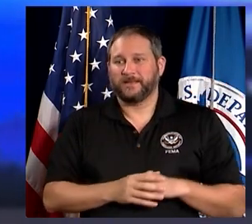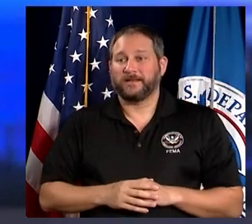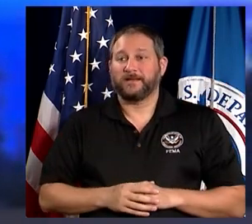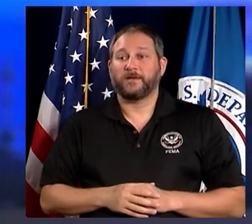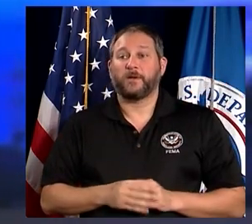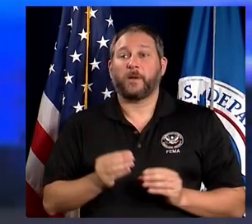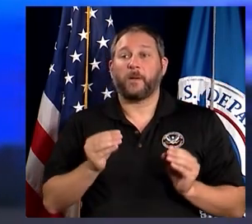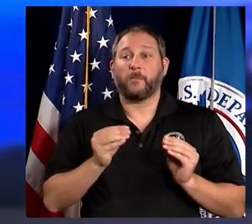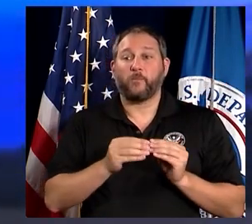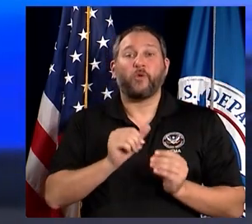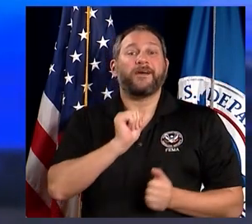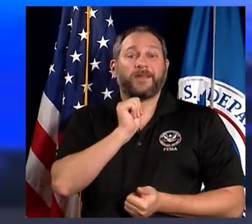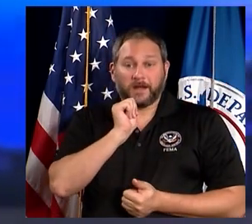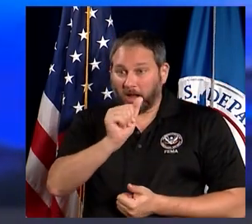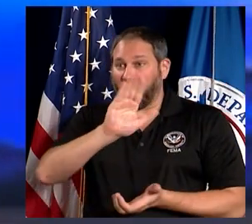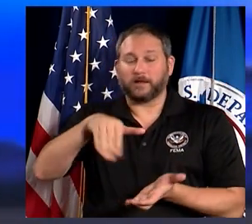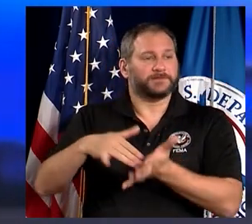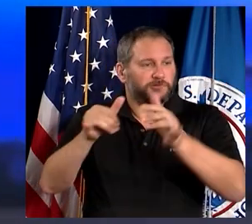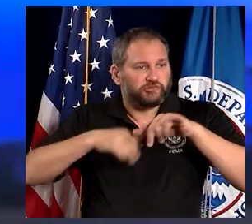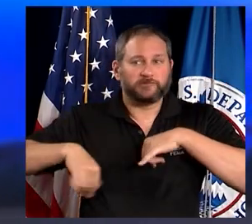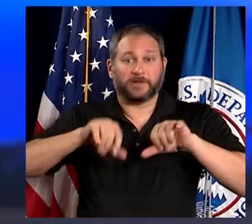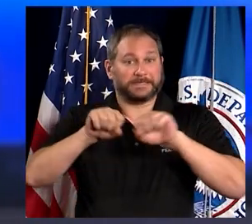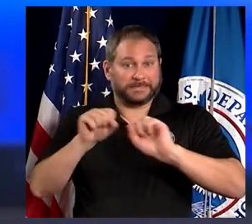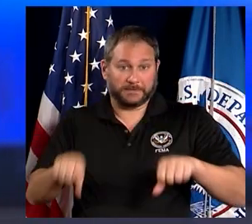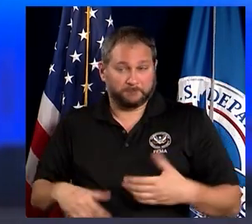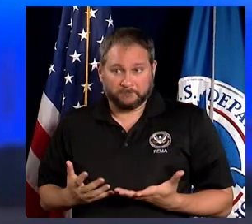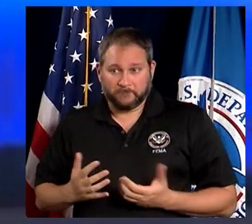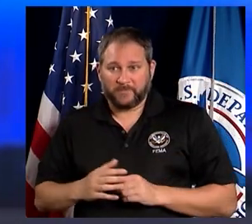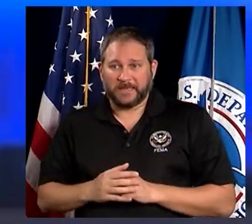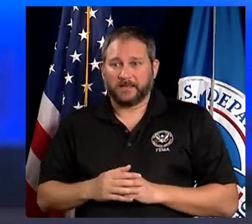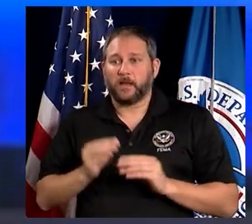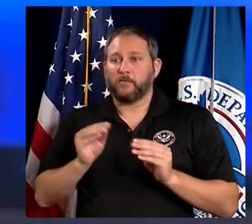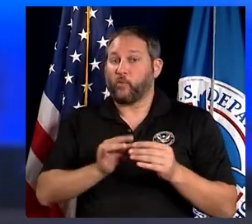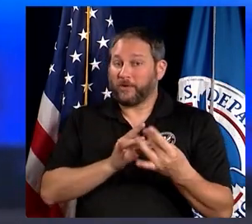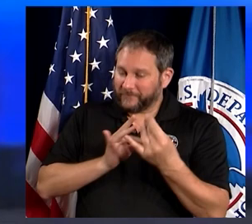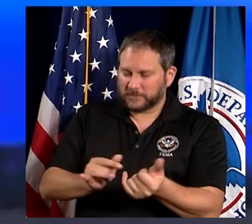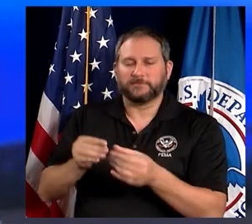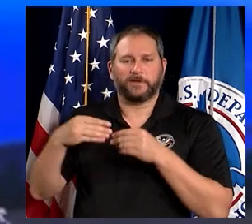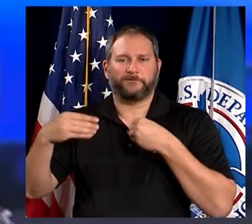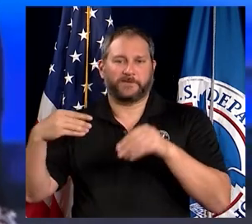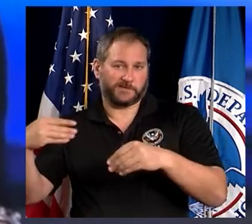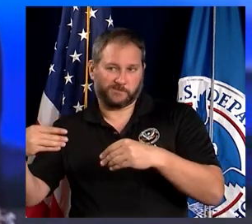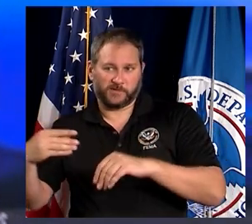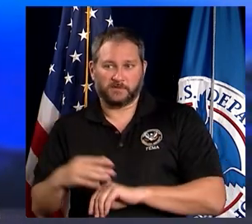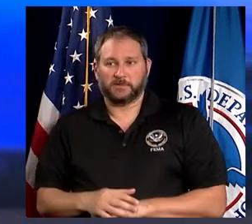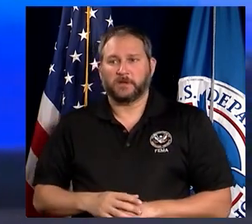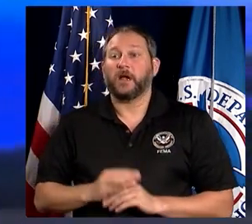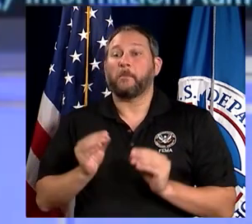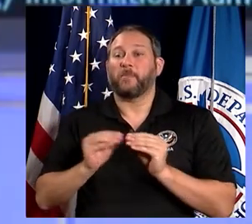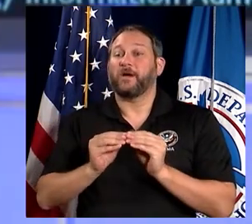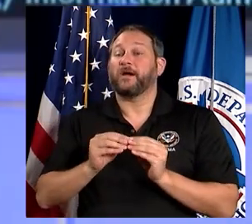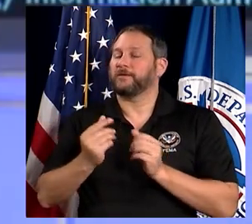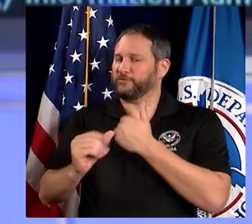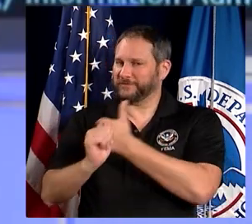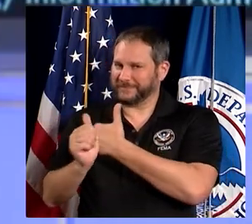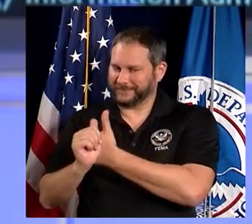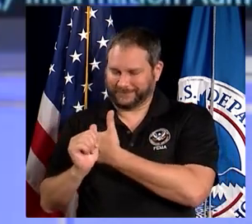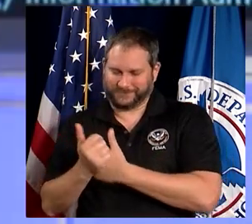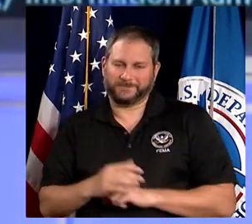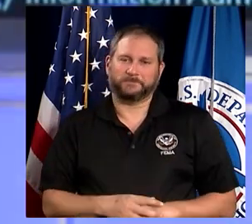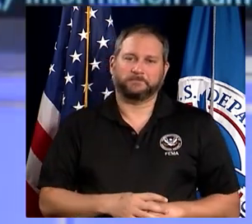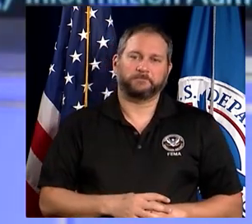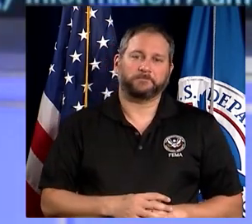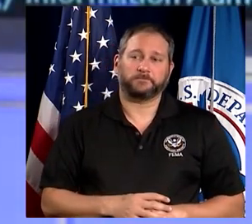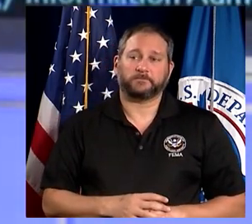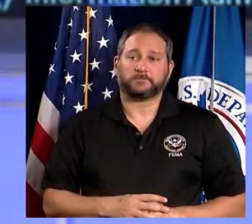now, which is more efficient and more flexible, but also carries more risk. The